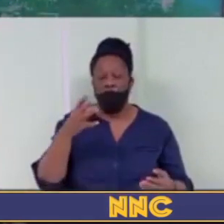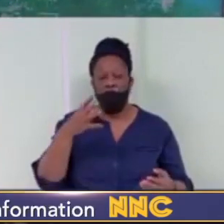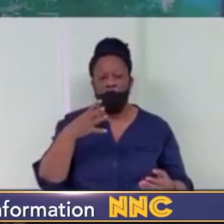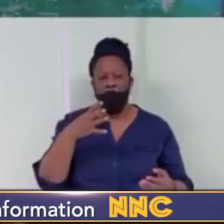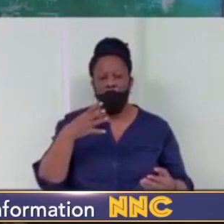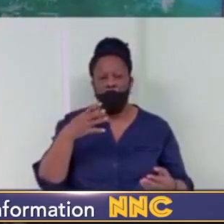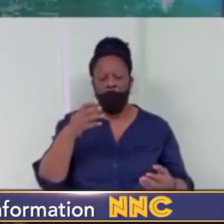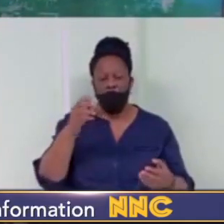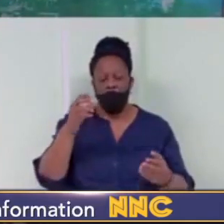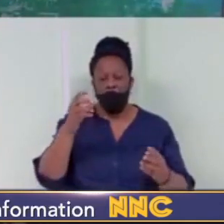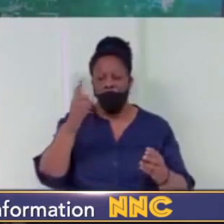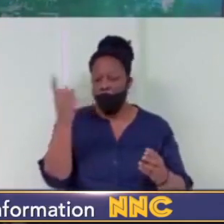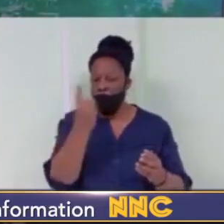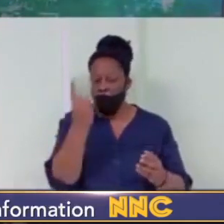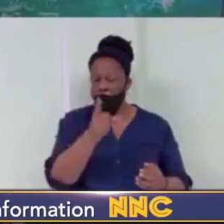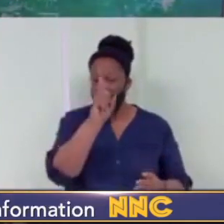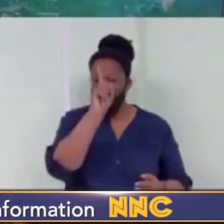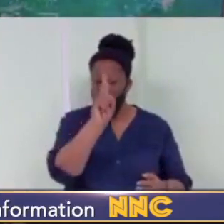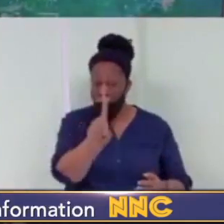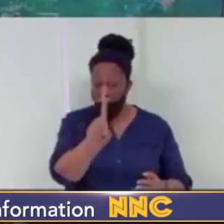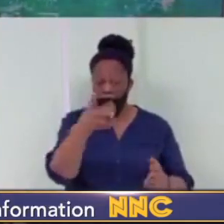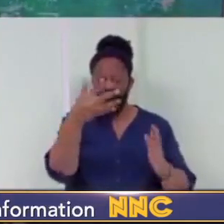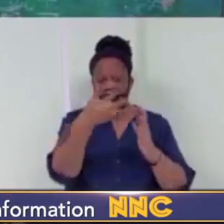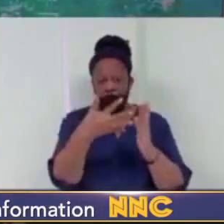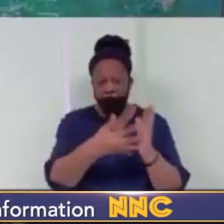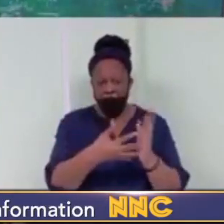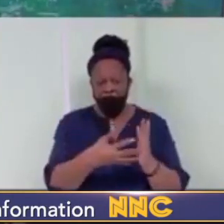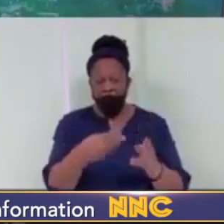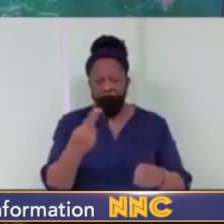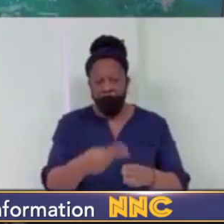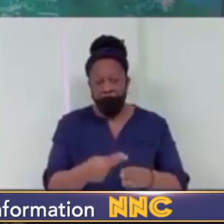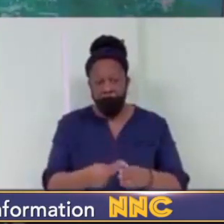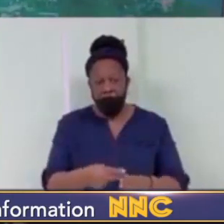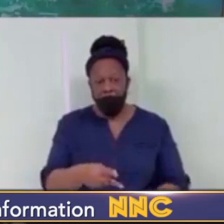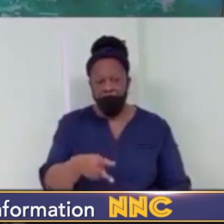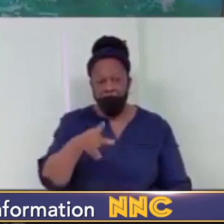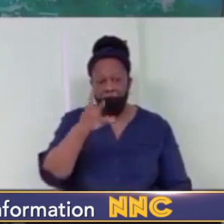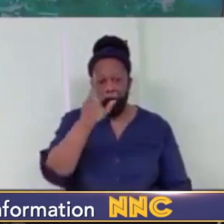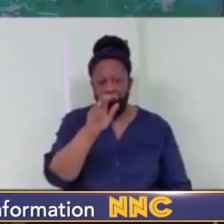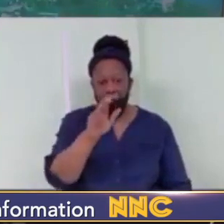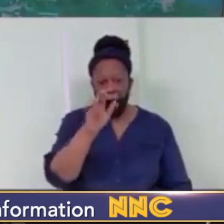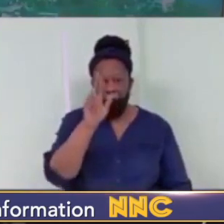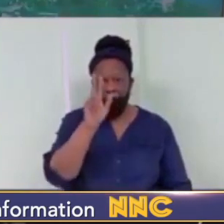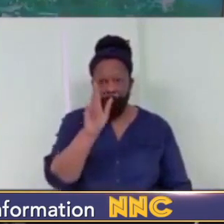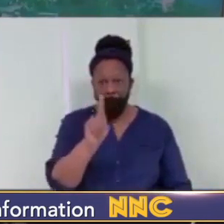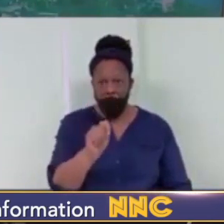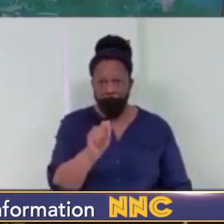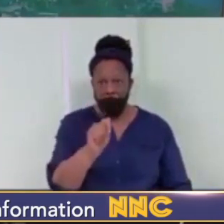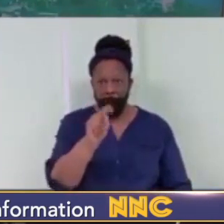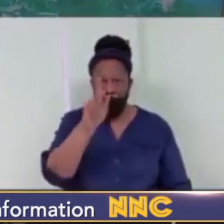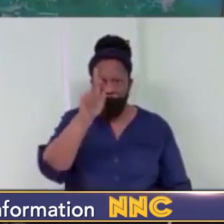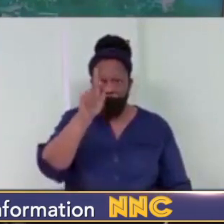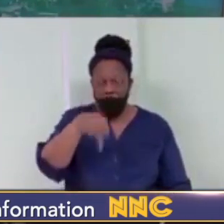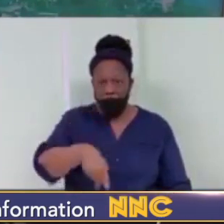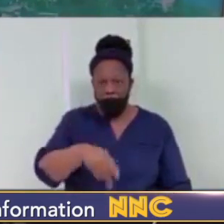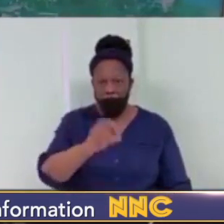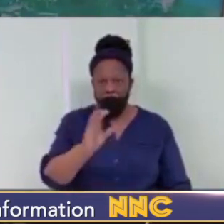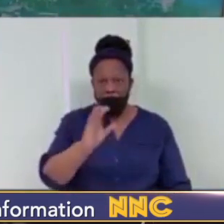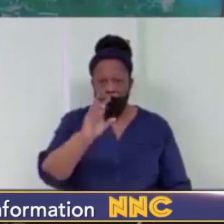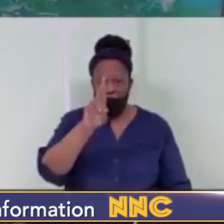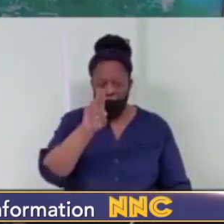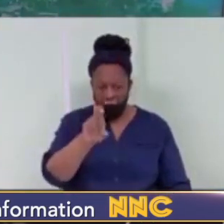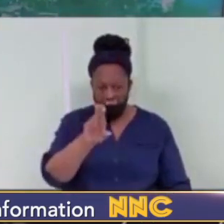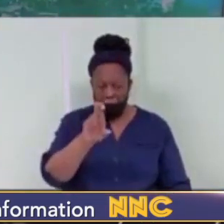what will be accepted and not no rapid tests or any other type of tests.